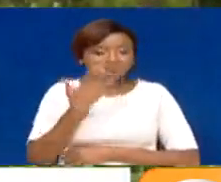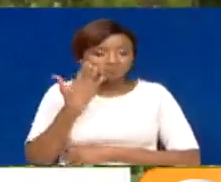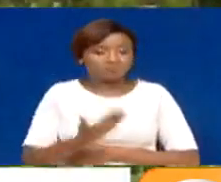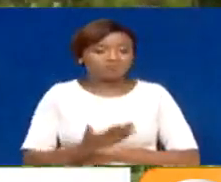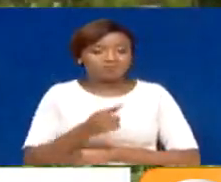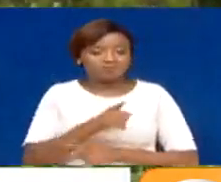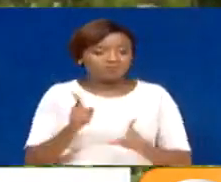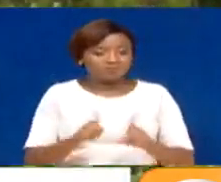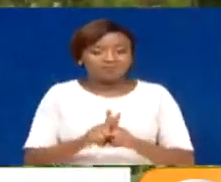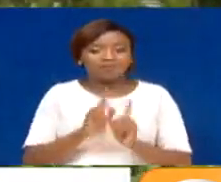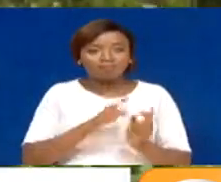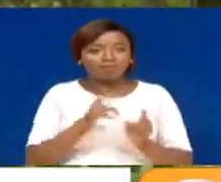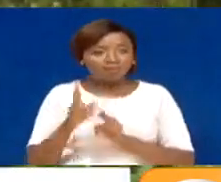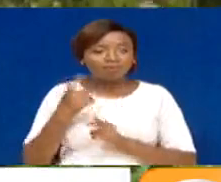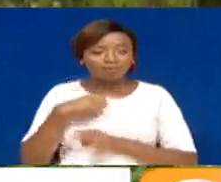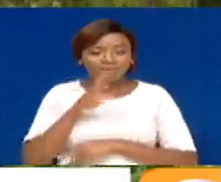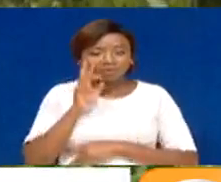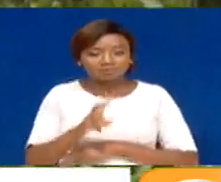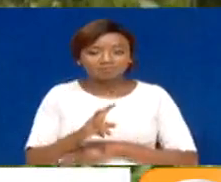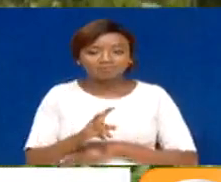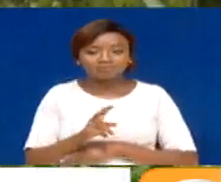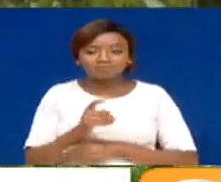thing. Whatever we usually see are some